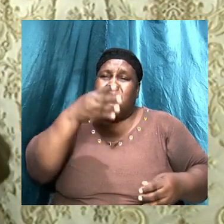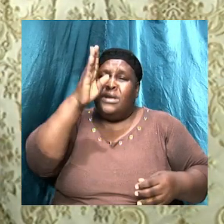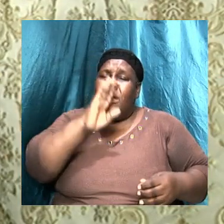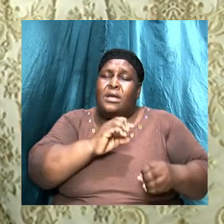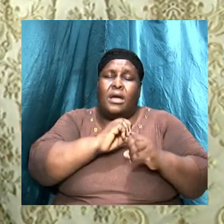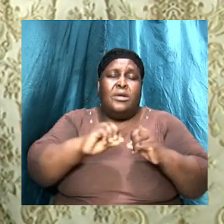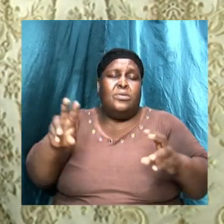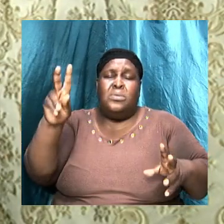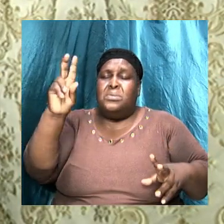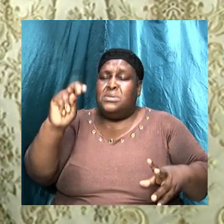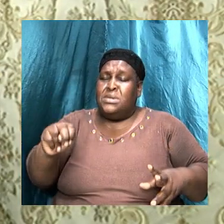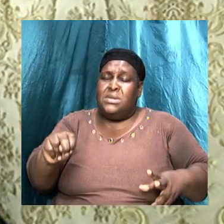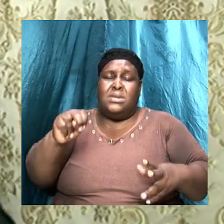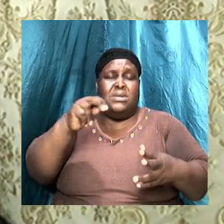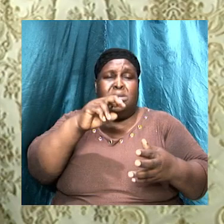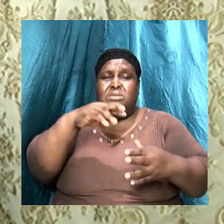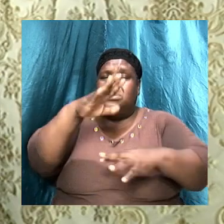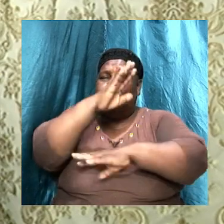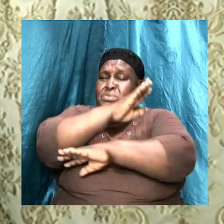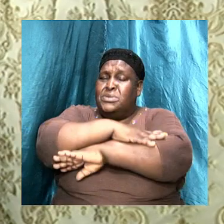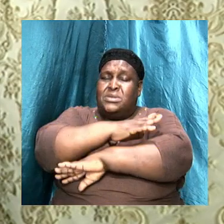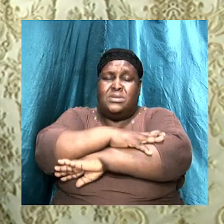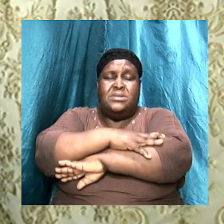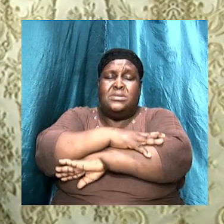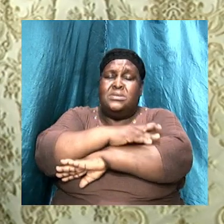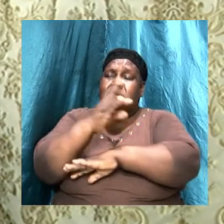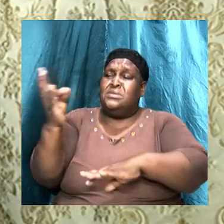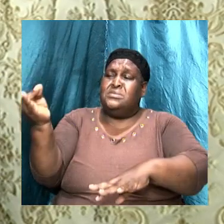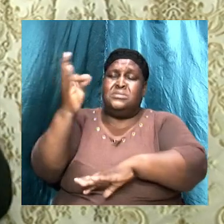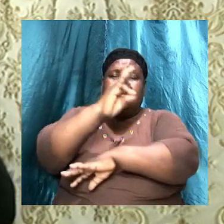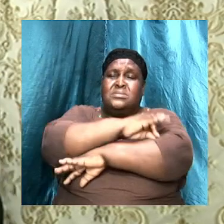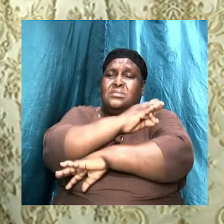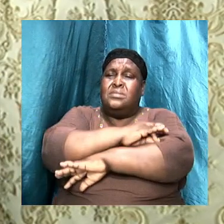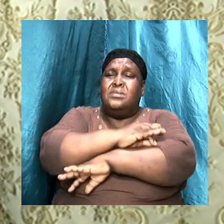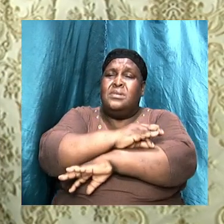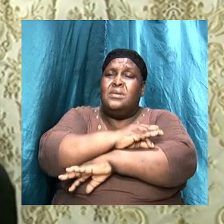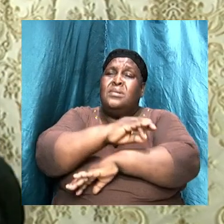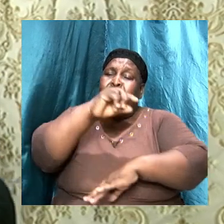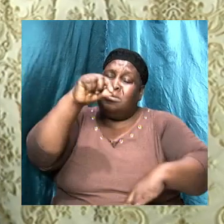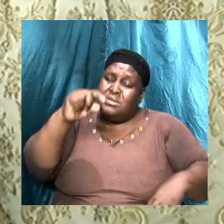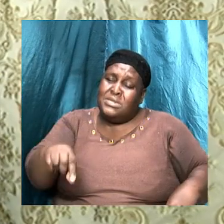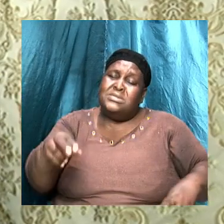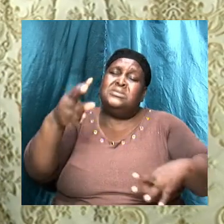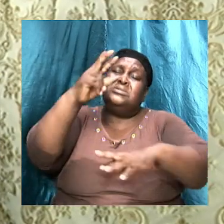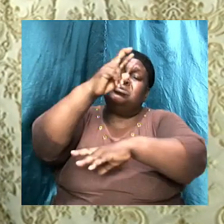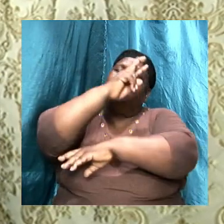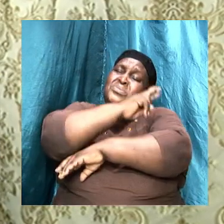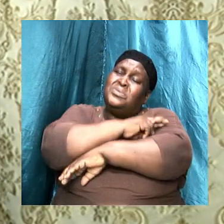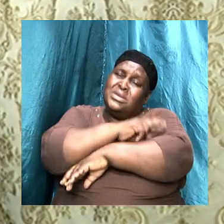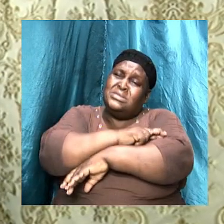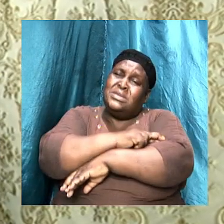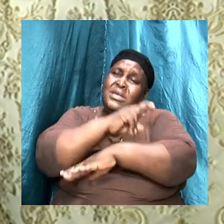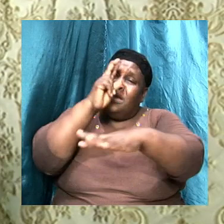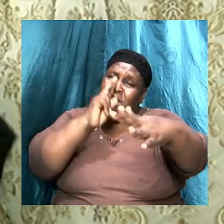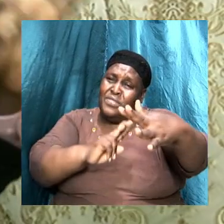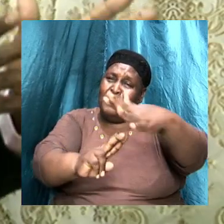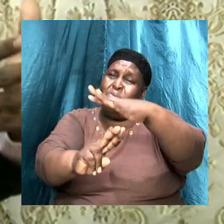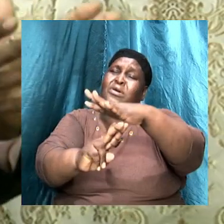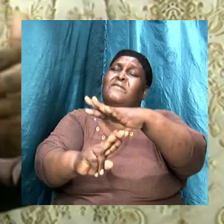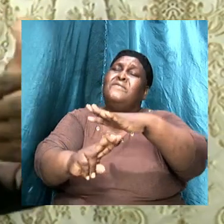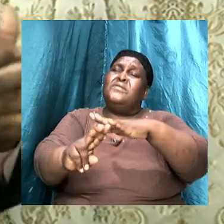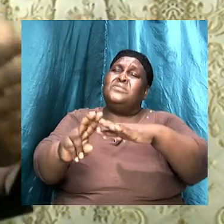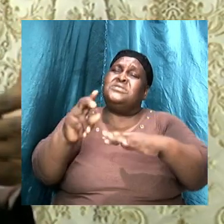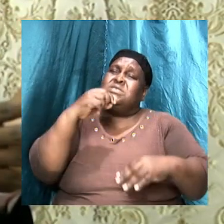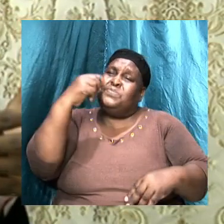a spirit don't need to rest on the Sabbath but this is the rest that the prophet was talking about and if we deal with Sabbath we could talk